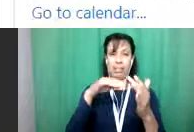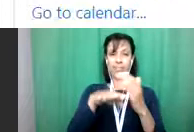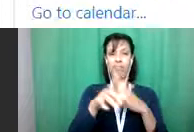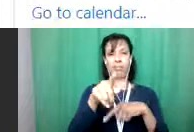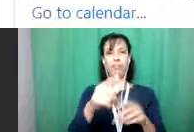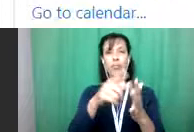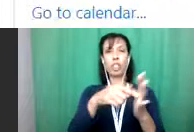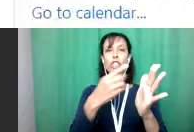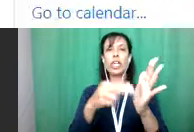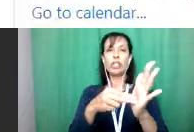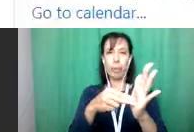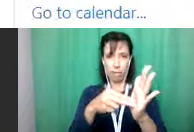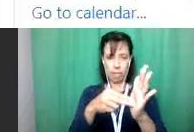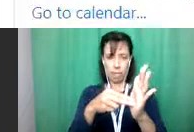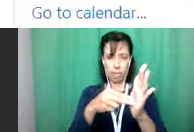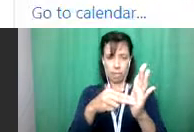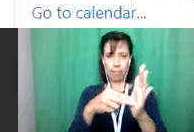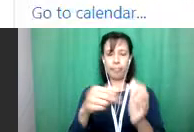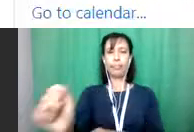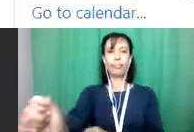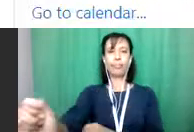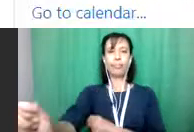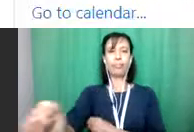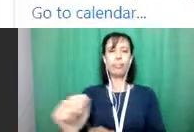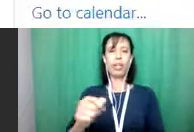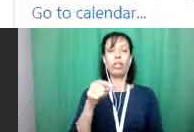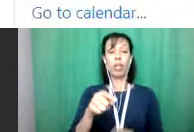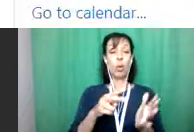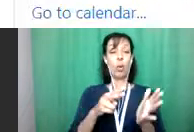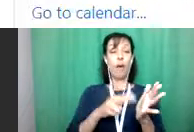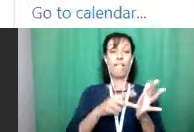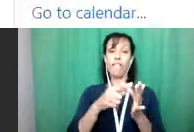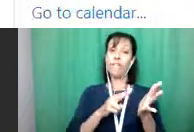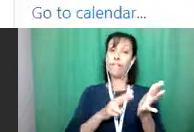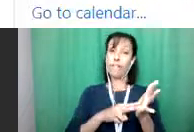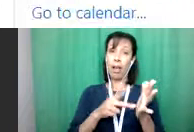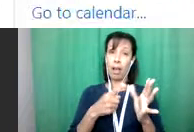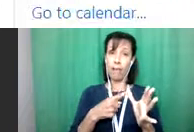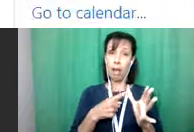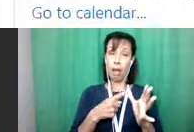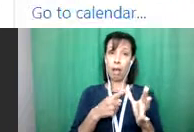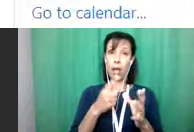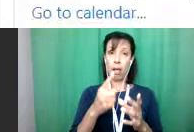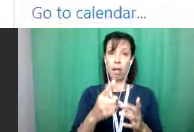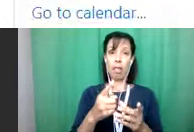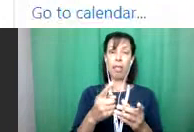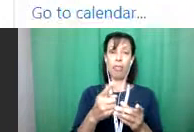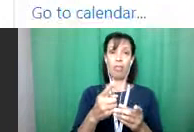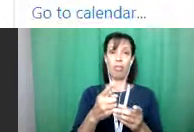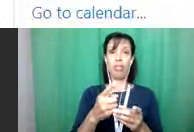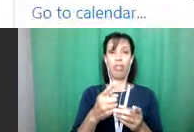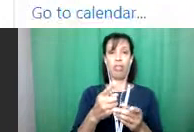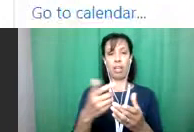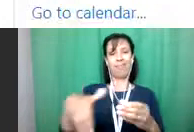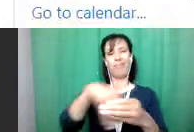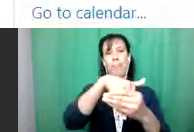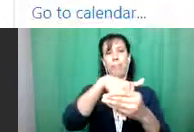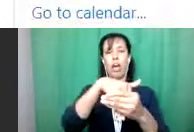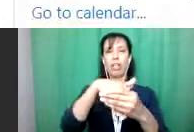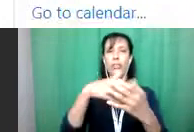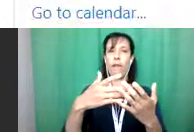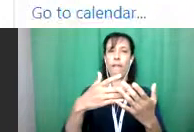January. And that viva forms part of your overall mark for this module.